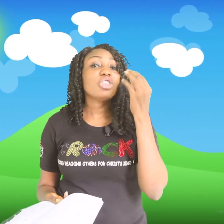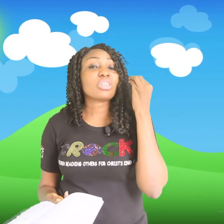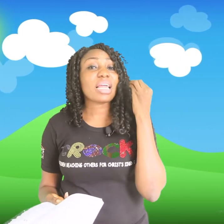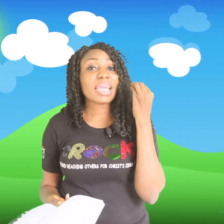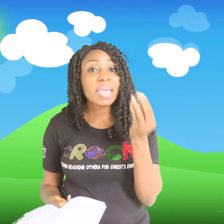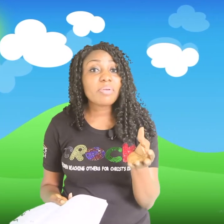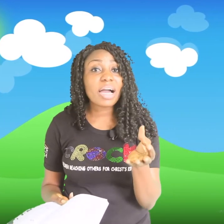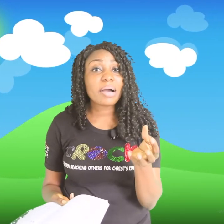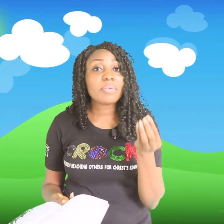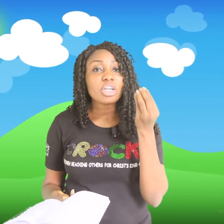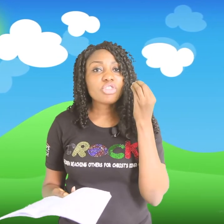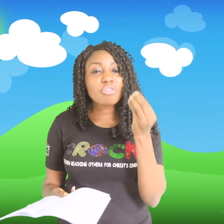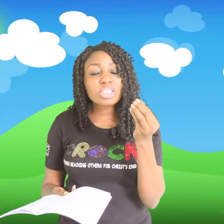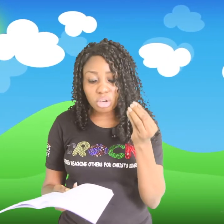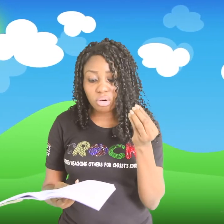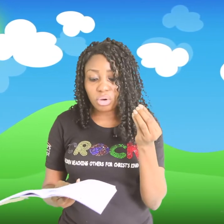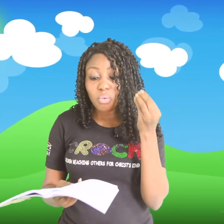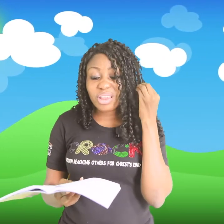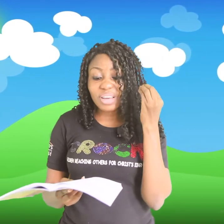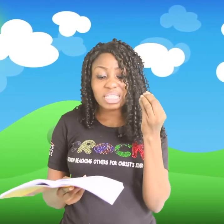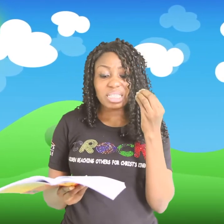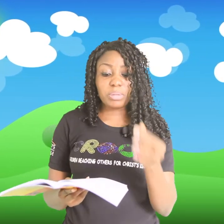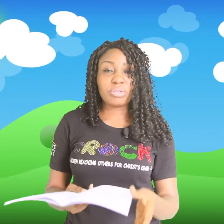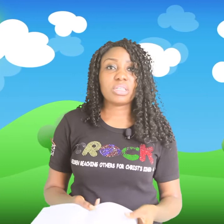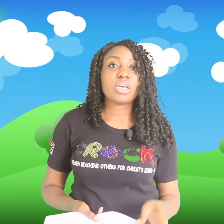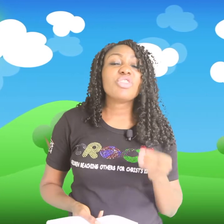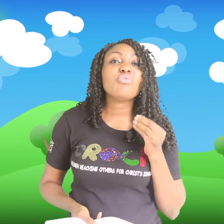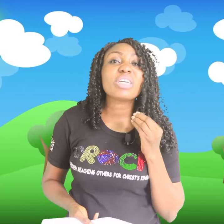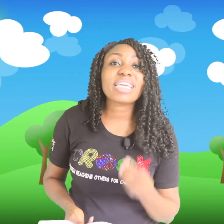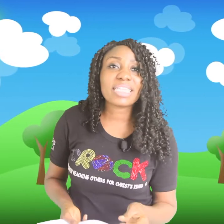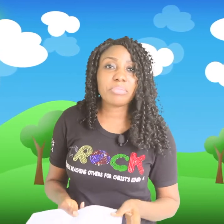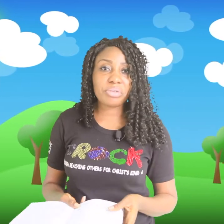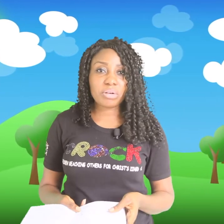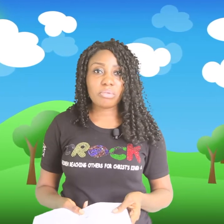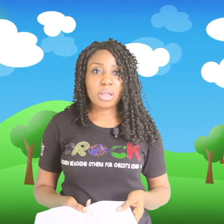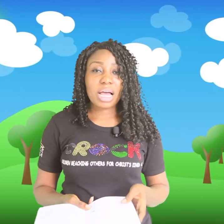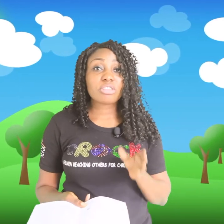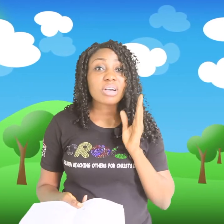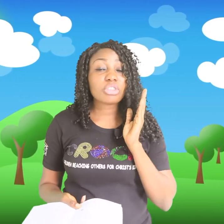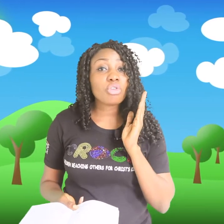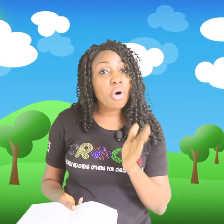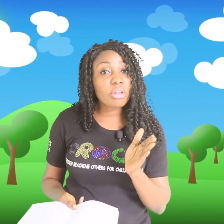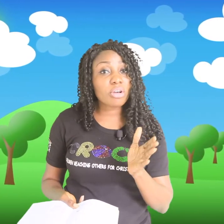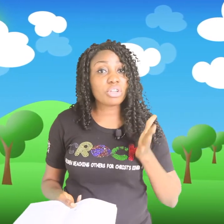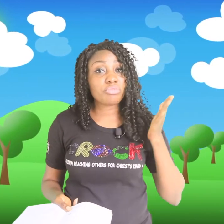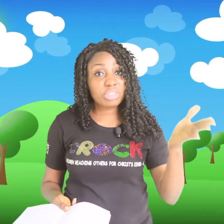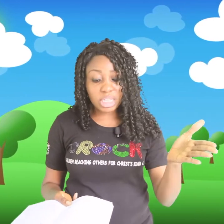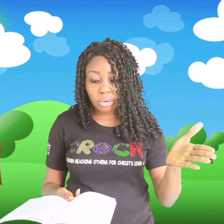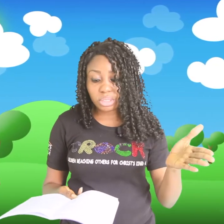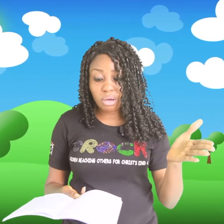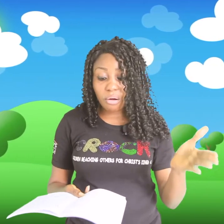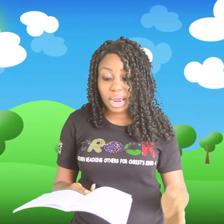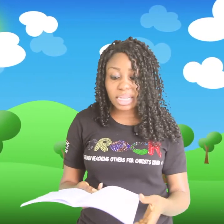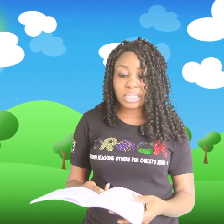did, just like Abraham, trust God. Whatever the experience, you will get miracle. As long as you call on God, you